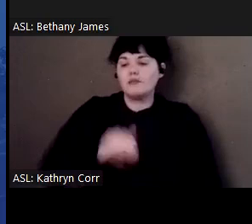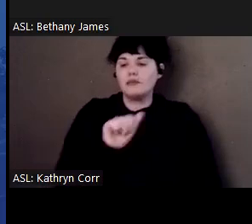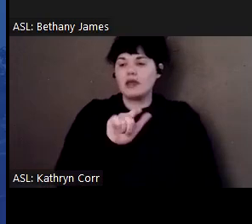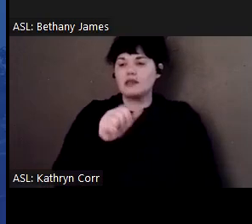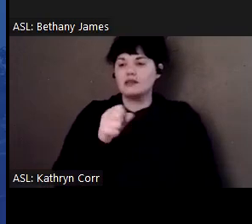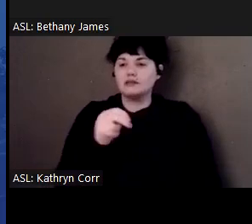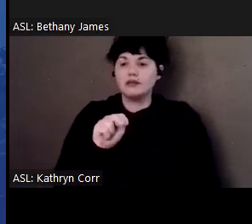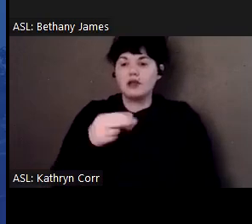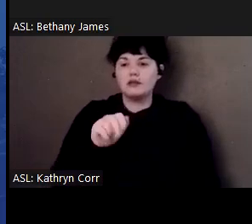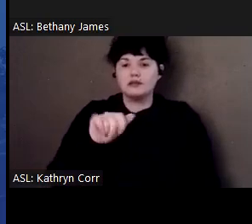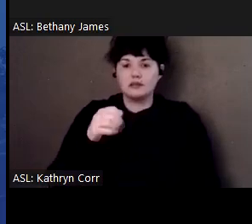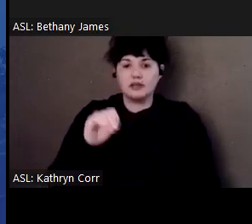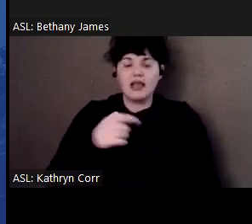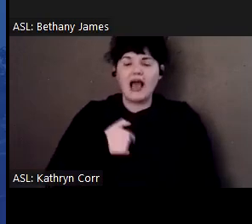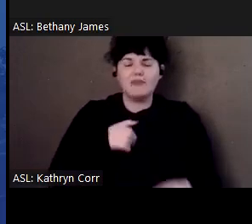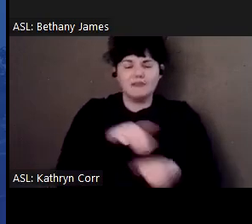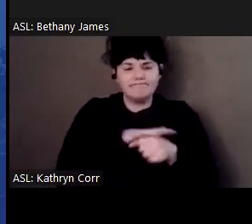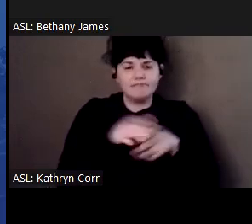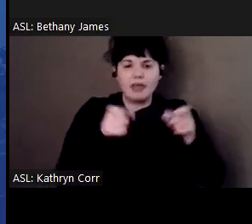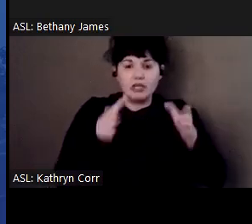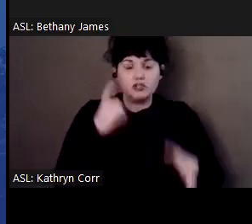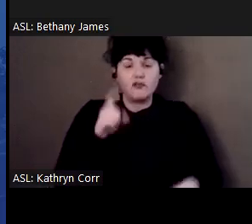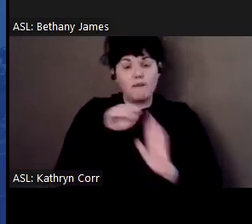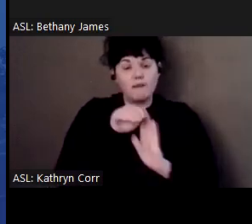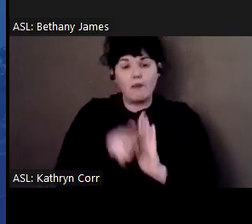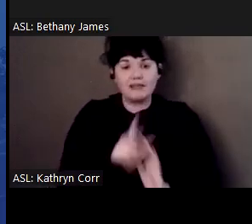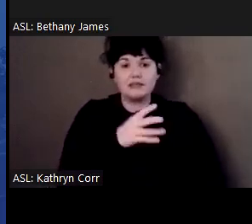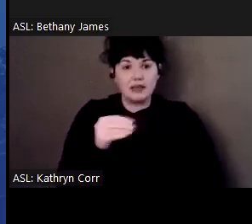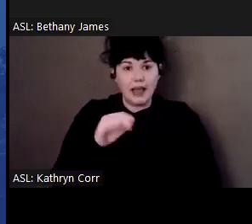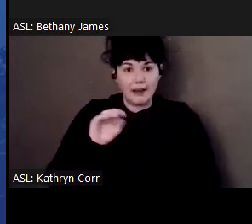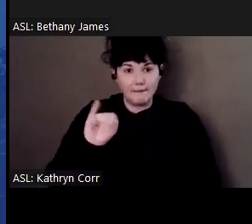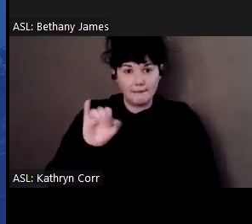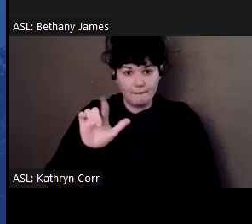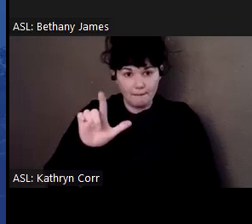the Mount Pleasant and Midland offices.